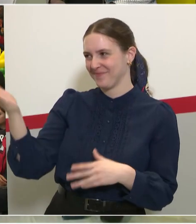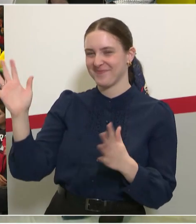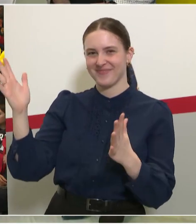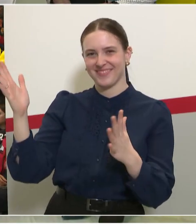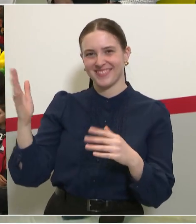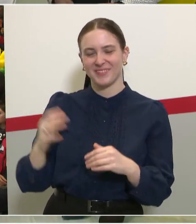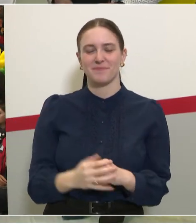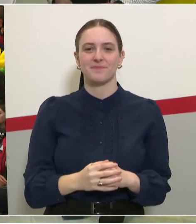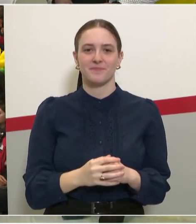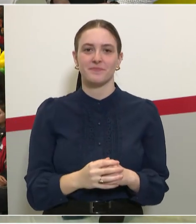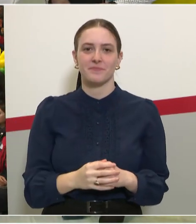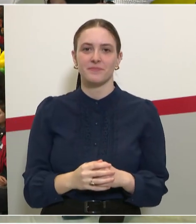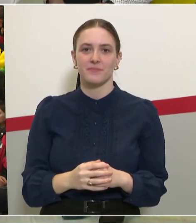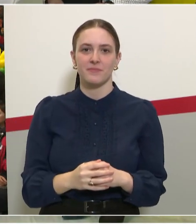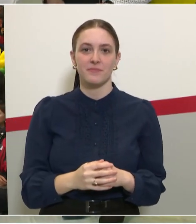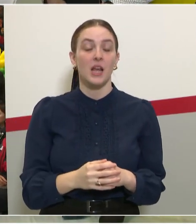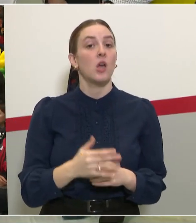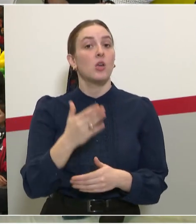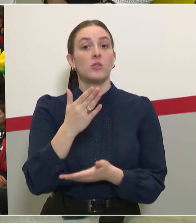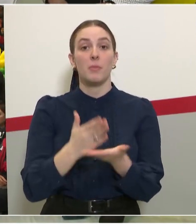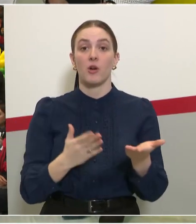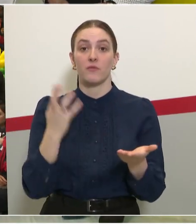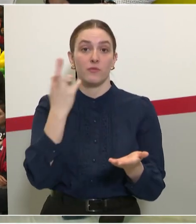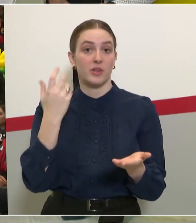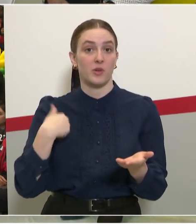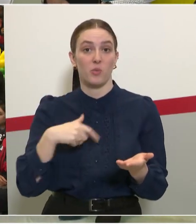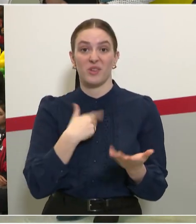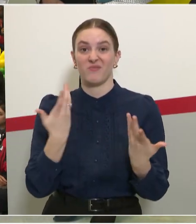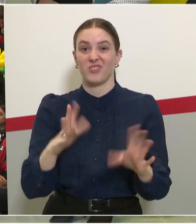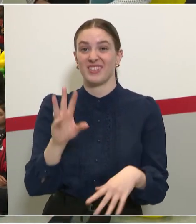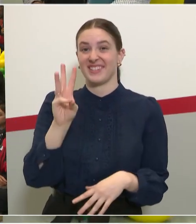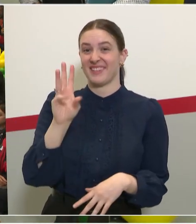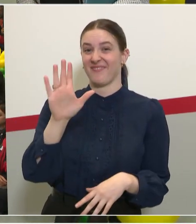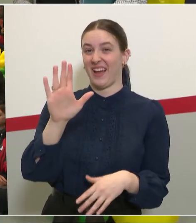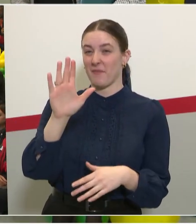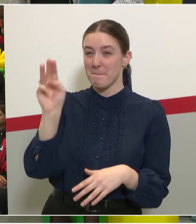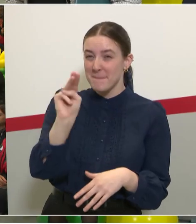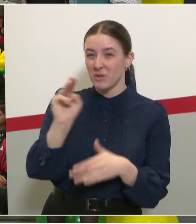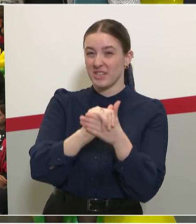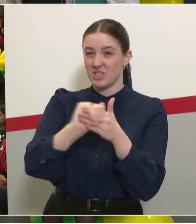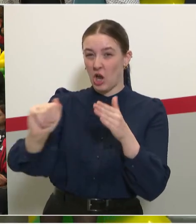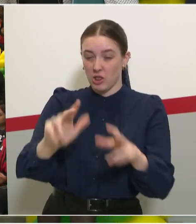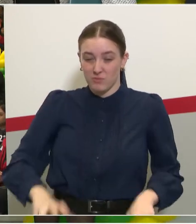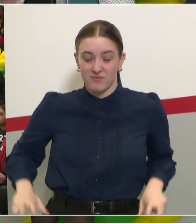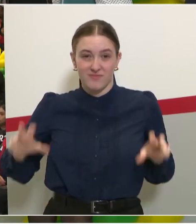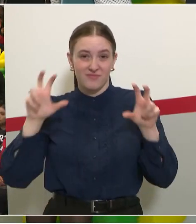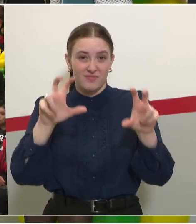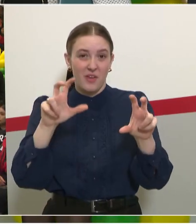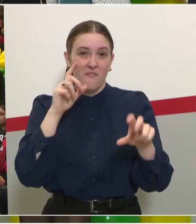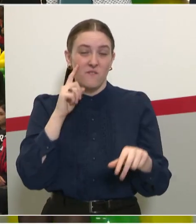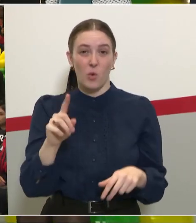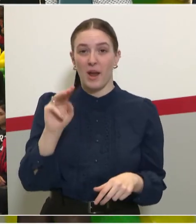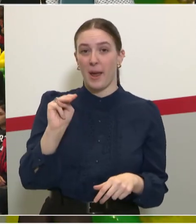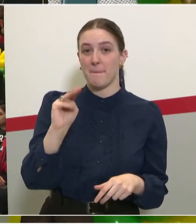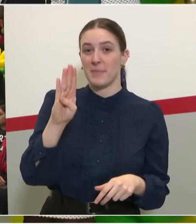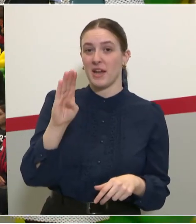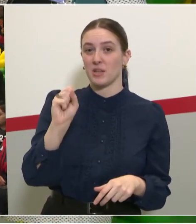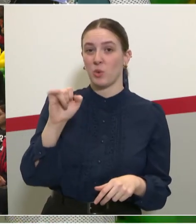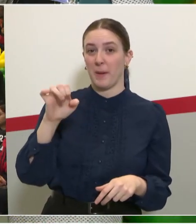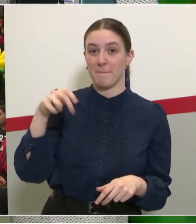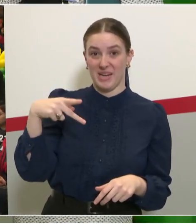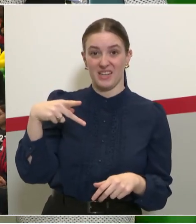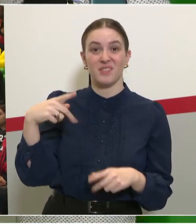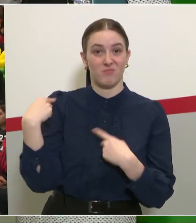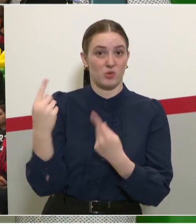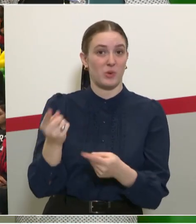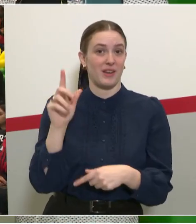So part of why we've invested over $65 million into MBSYEP since 2015 is